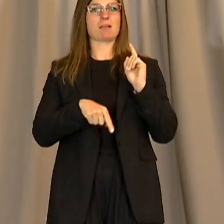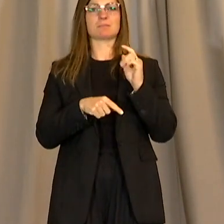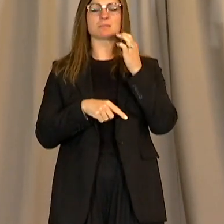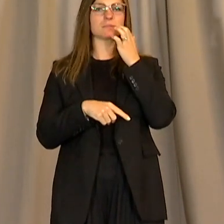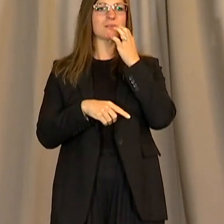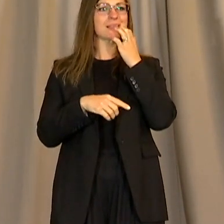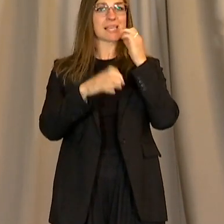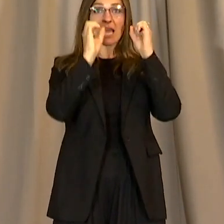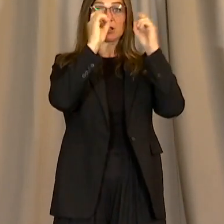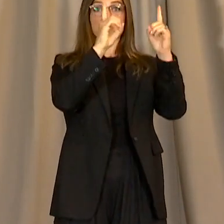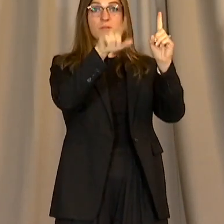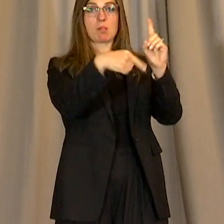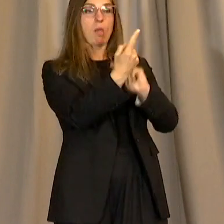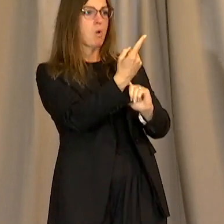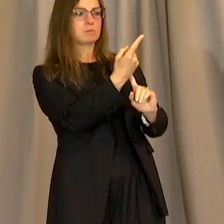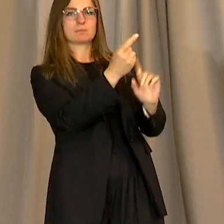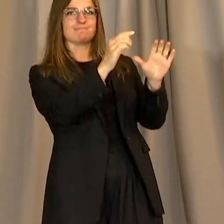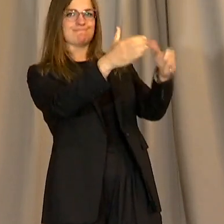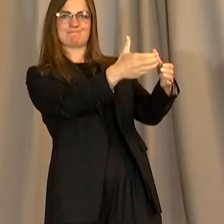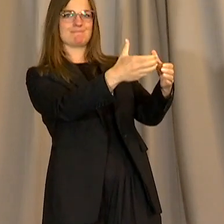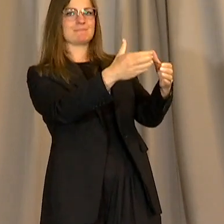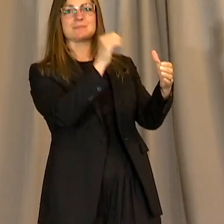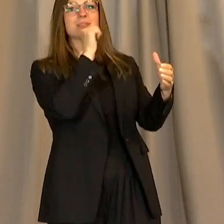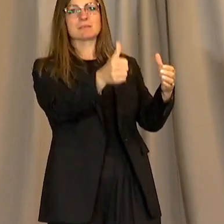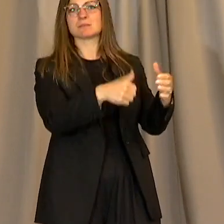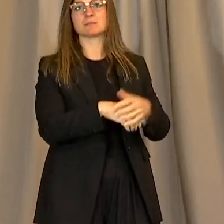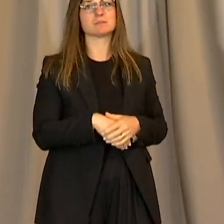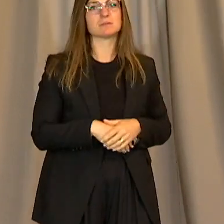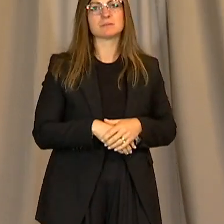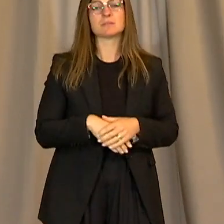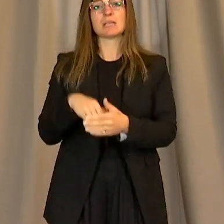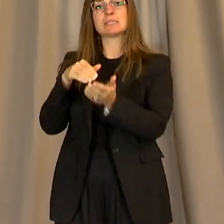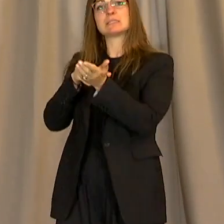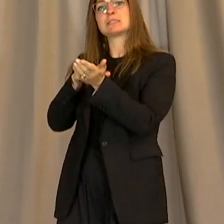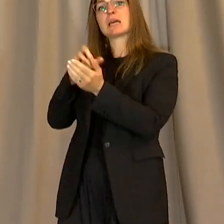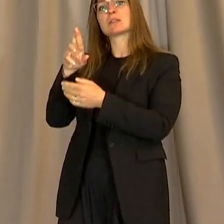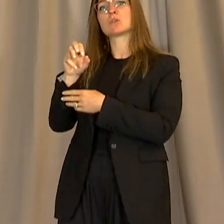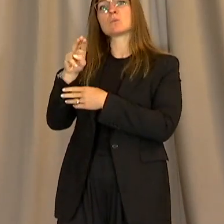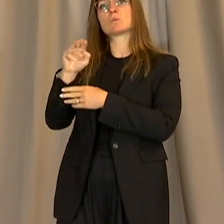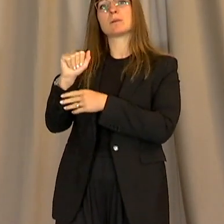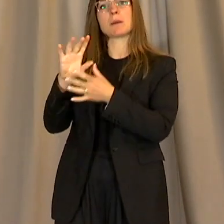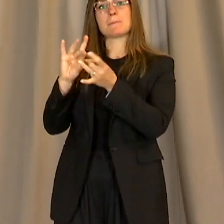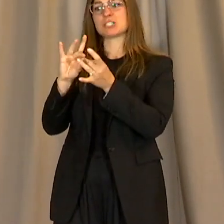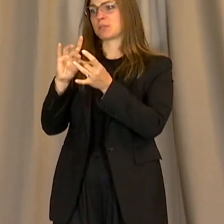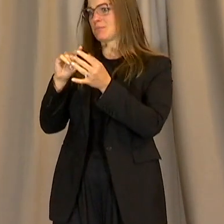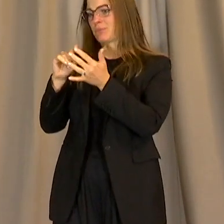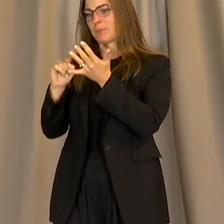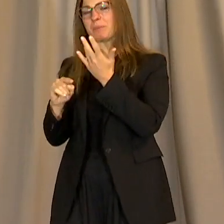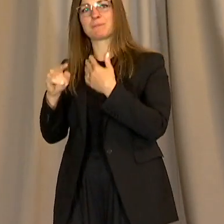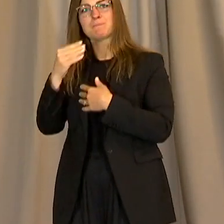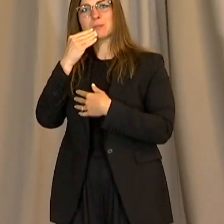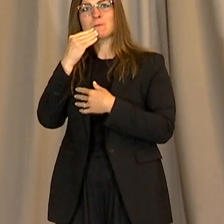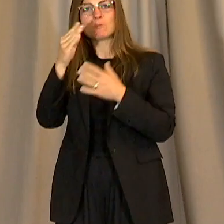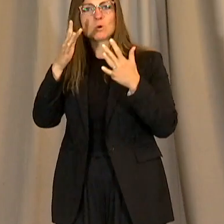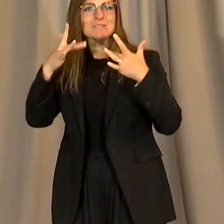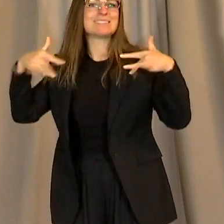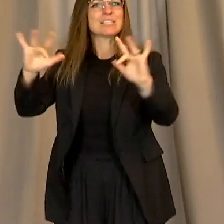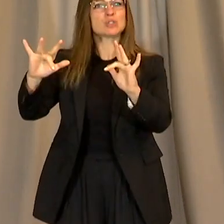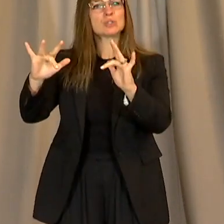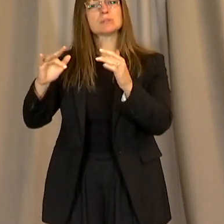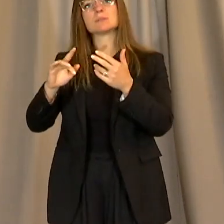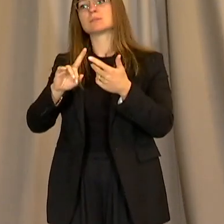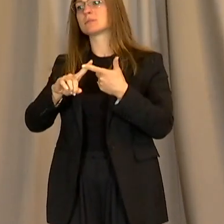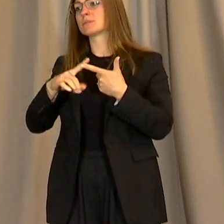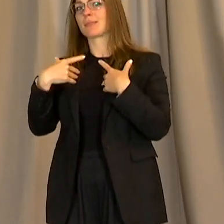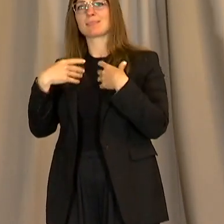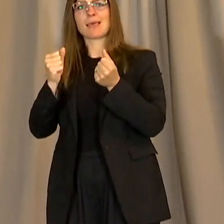and of itself. And Dr. Rema listed a lot of the different pieces, right? The food deserts, the healthcare,